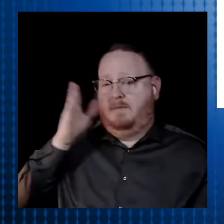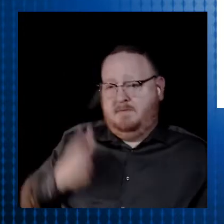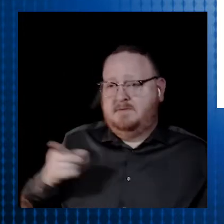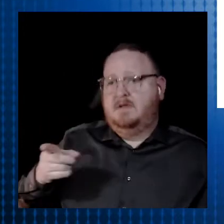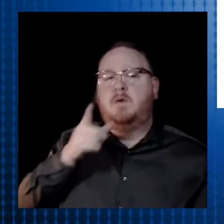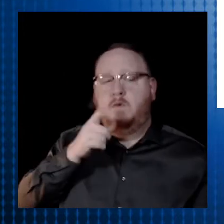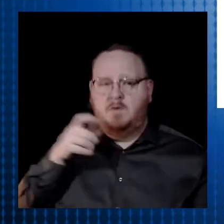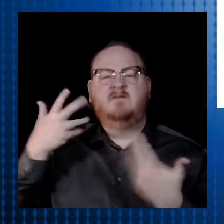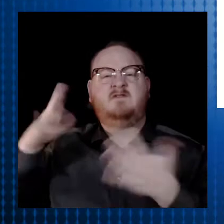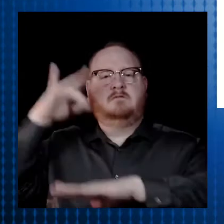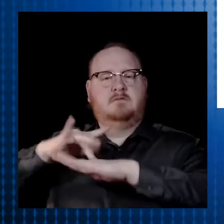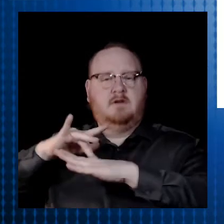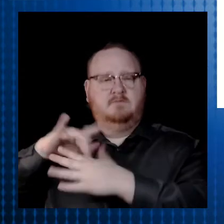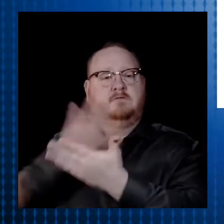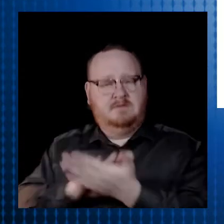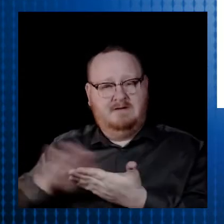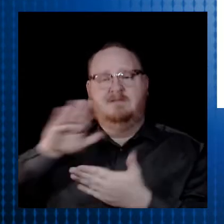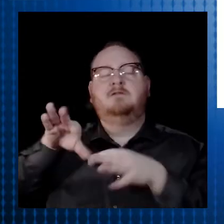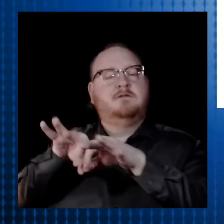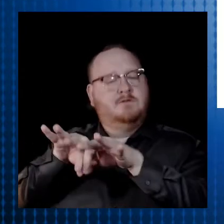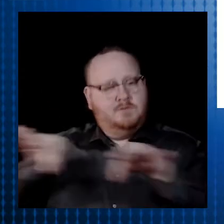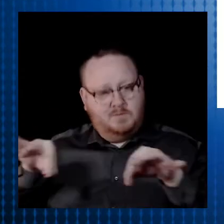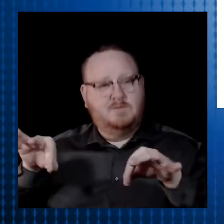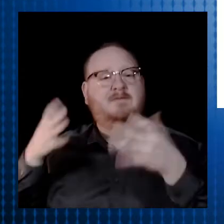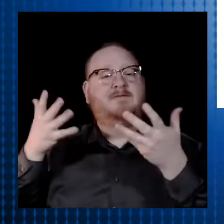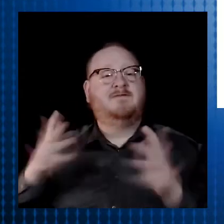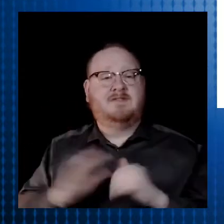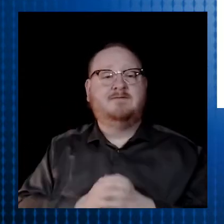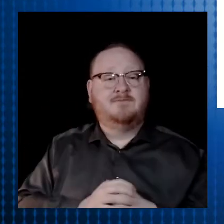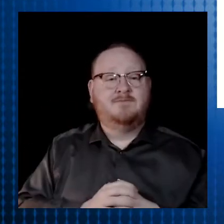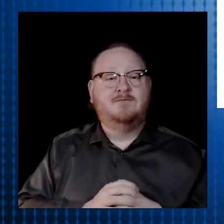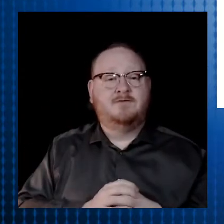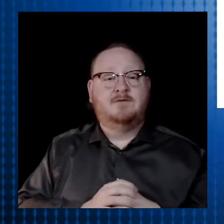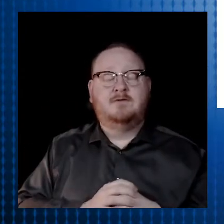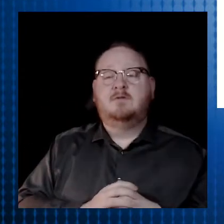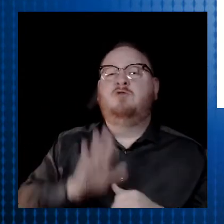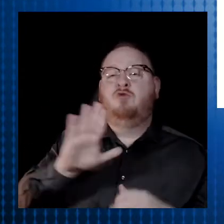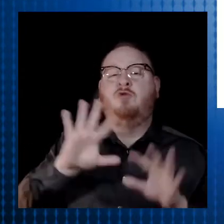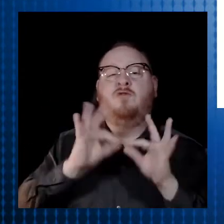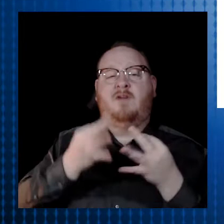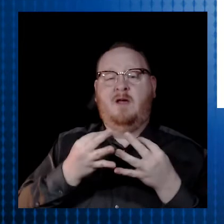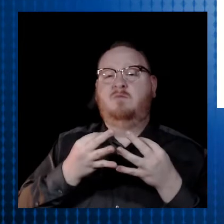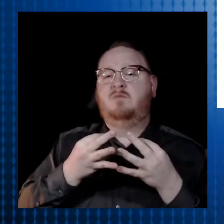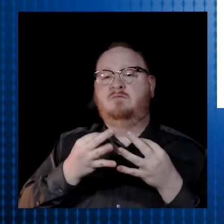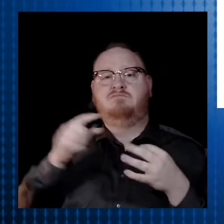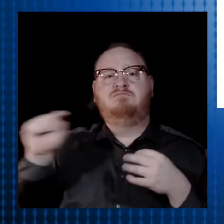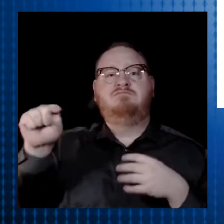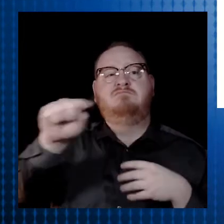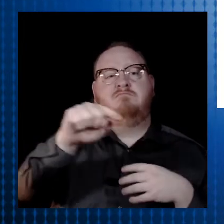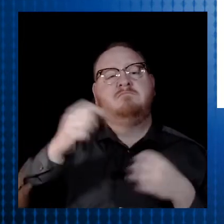to college and receive a degree. And in her extended family, there's a long line of